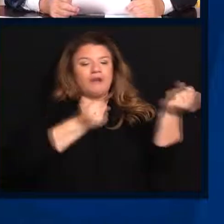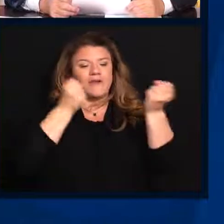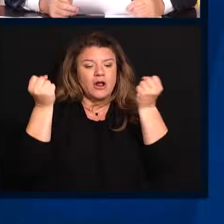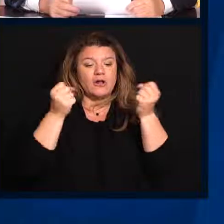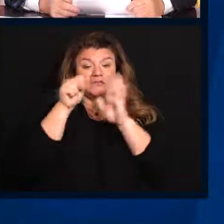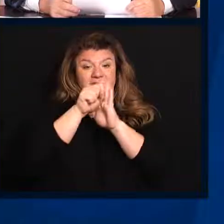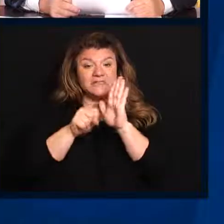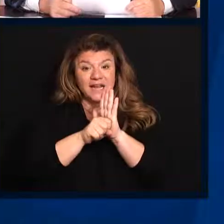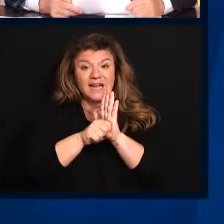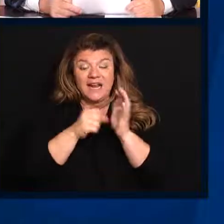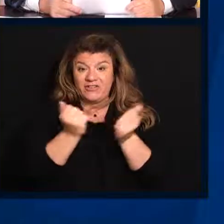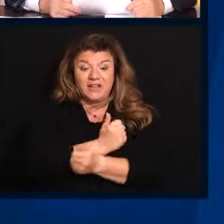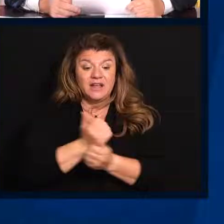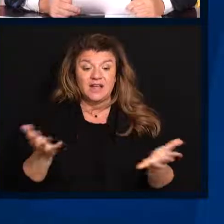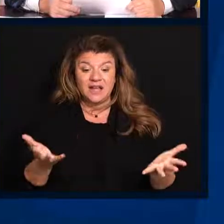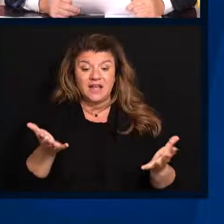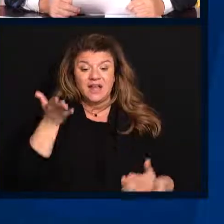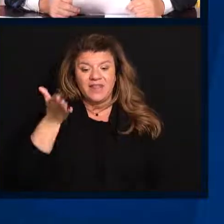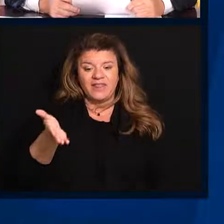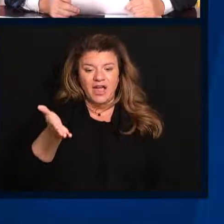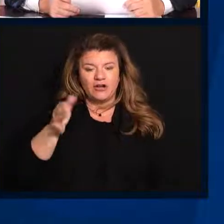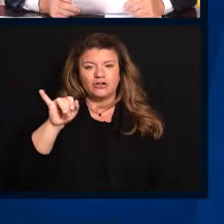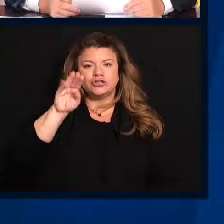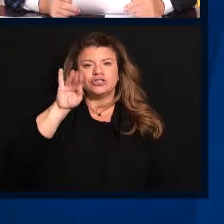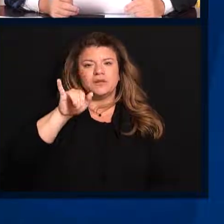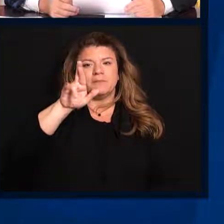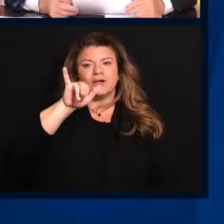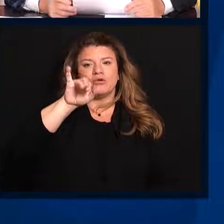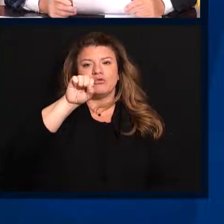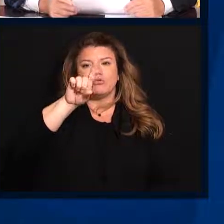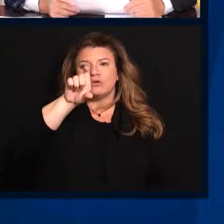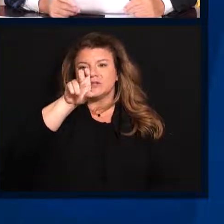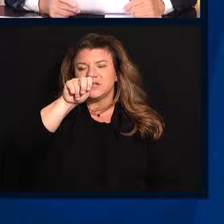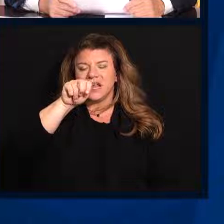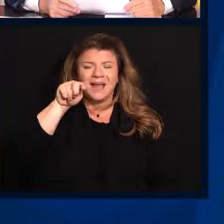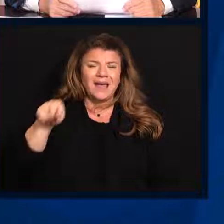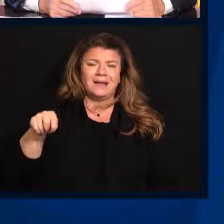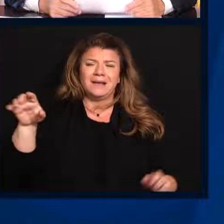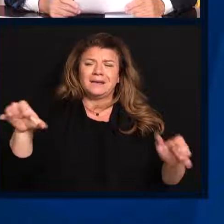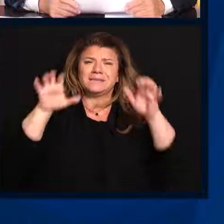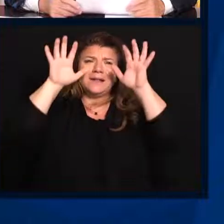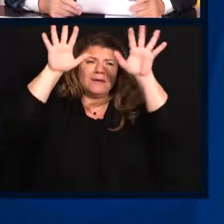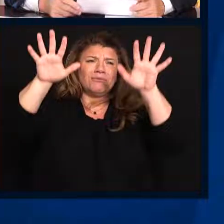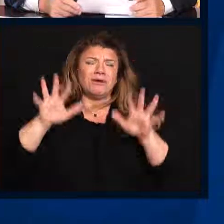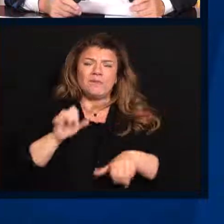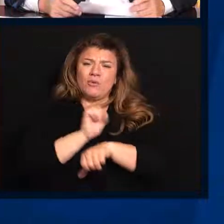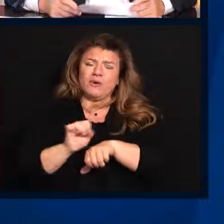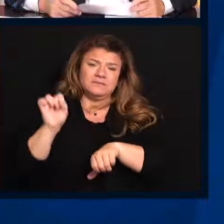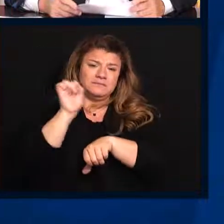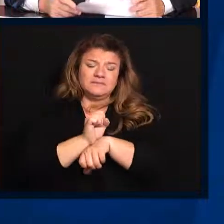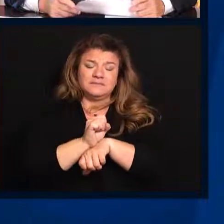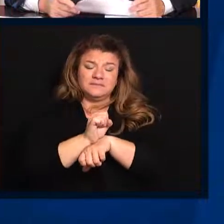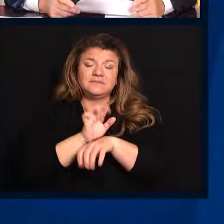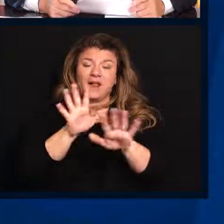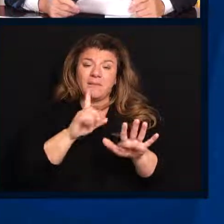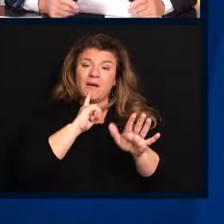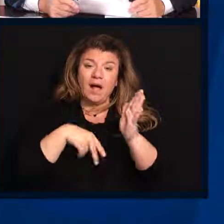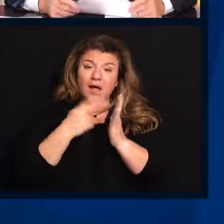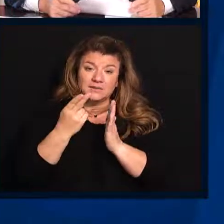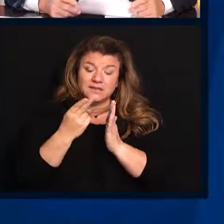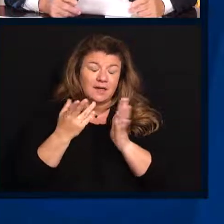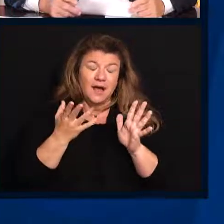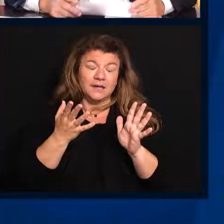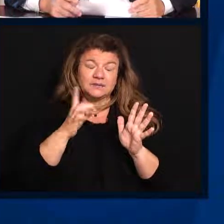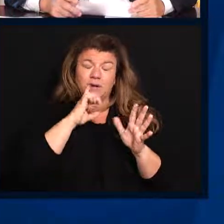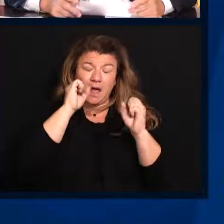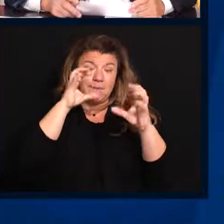state and everything. And there I'm with Jimmy Riston, and Jimmy's done an incredible job. Honest to Pete, it is amazing what these people are